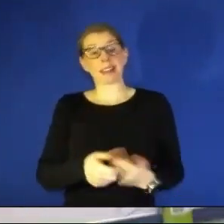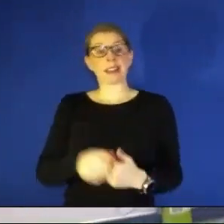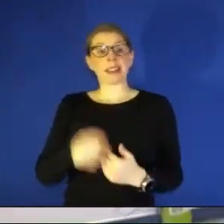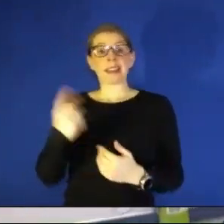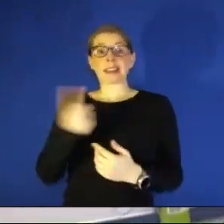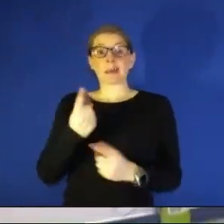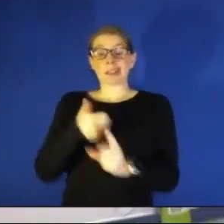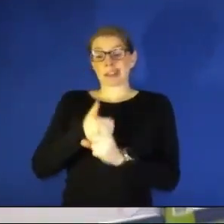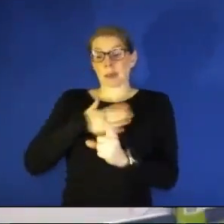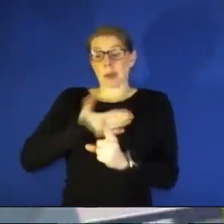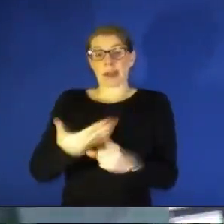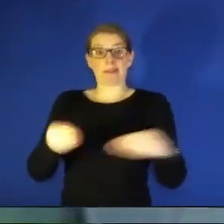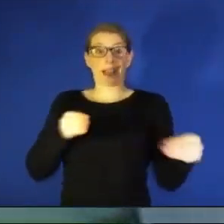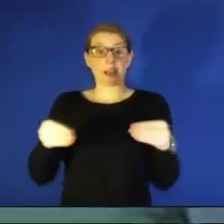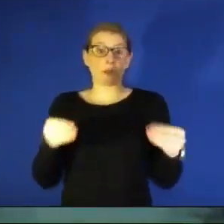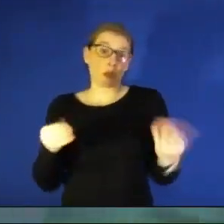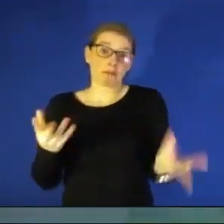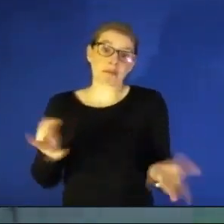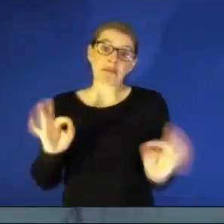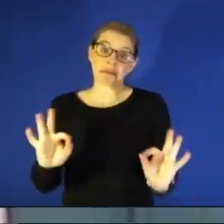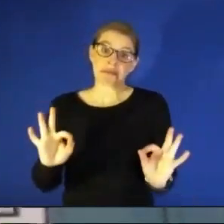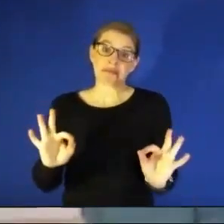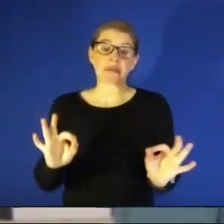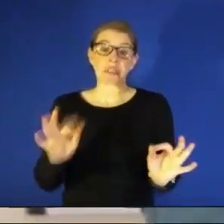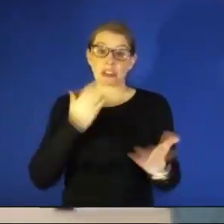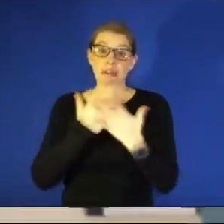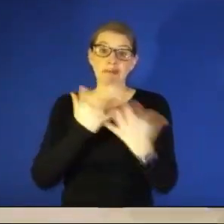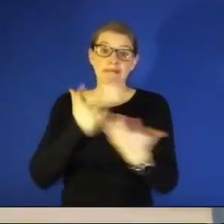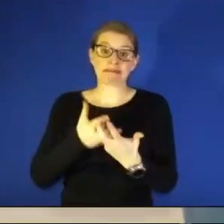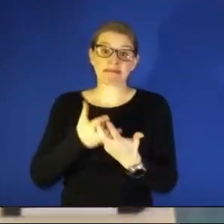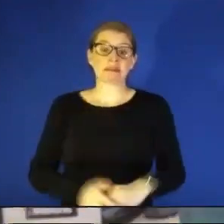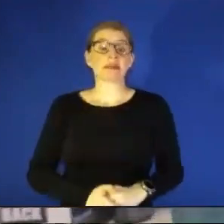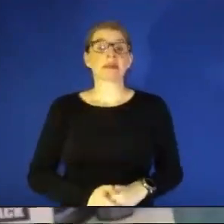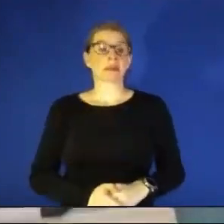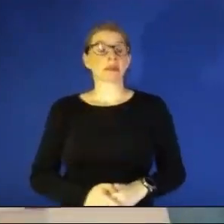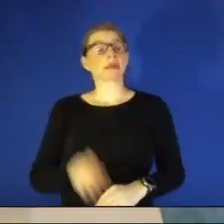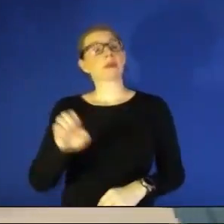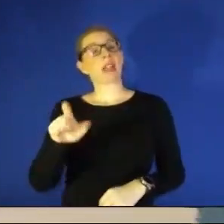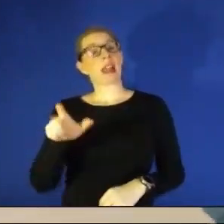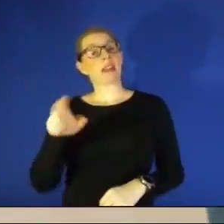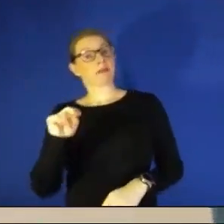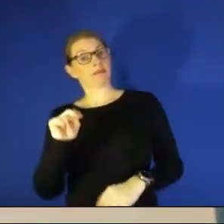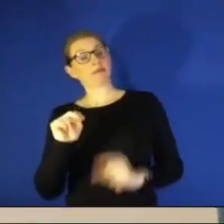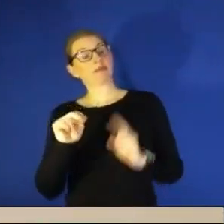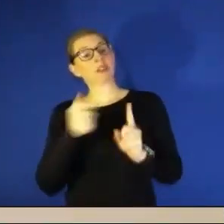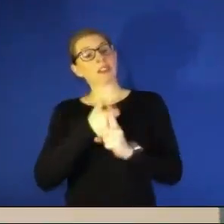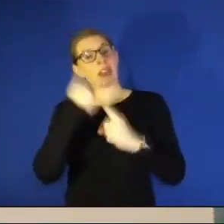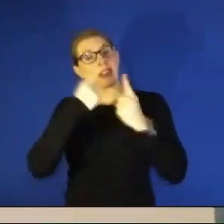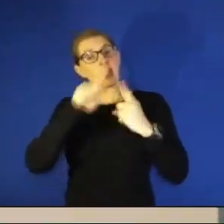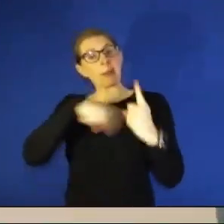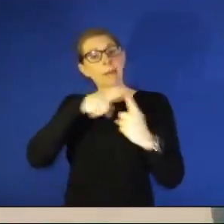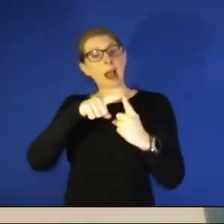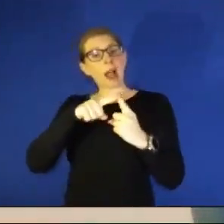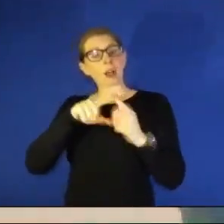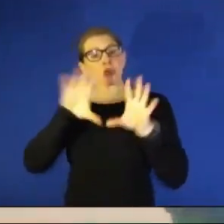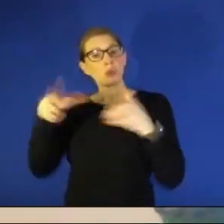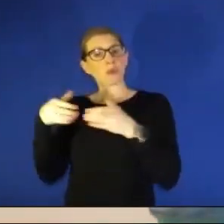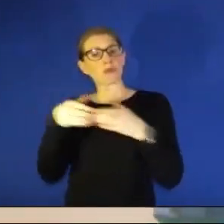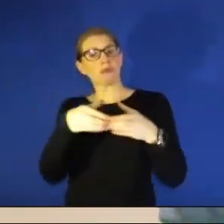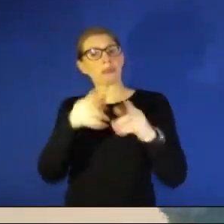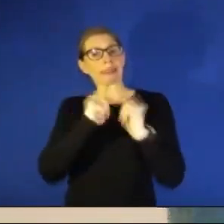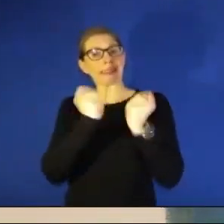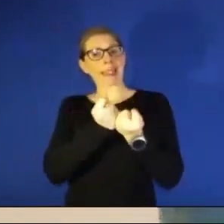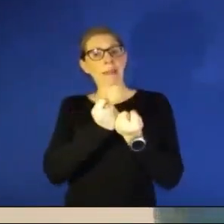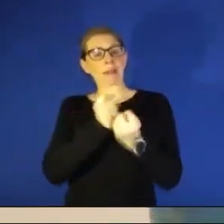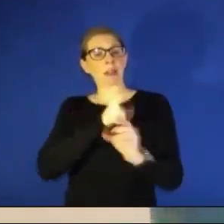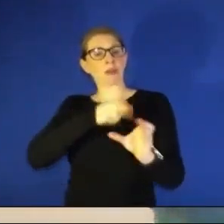very flexible. And Alan, when you think about the next group of teammates that come in and are joining you in the operating